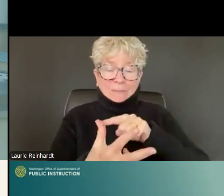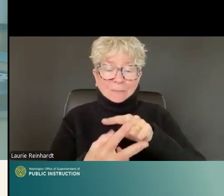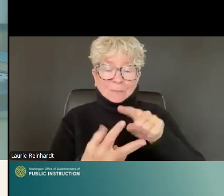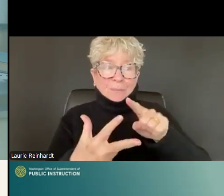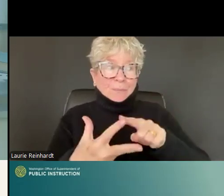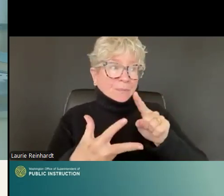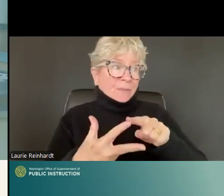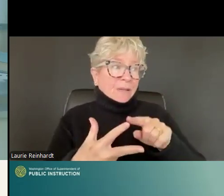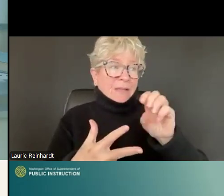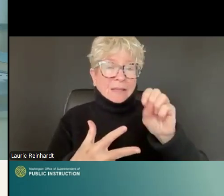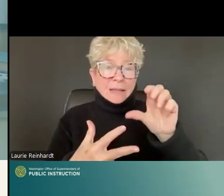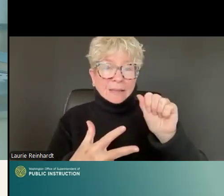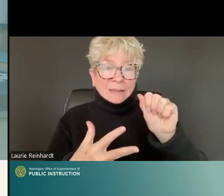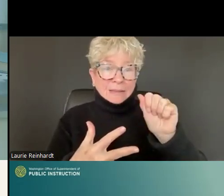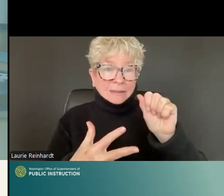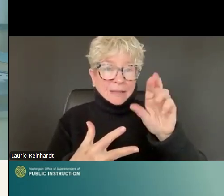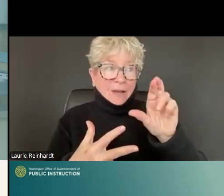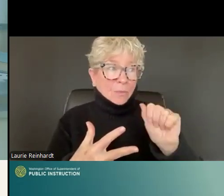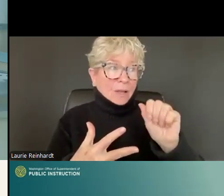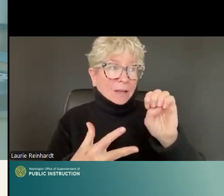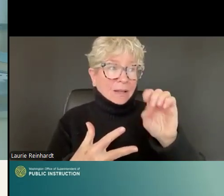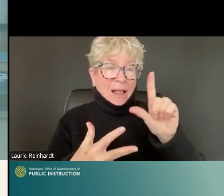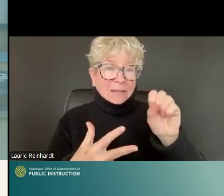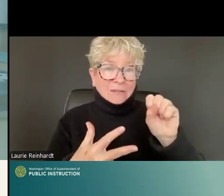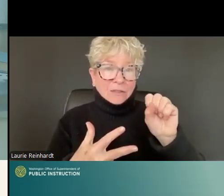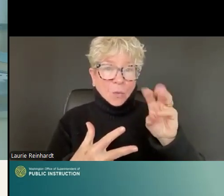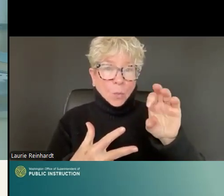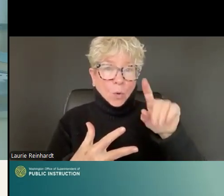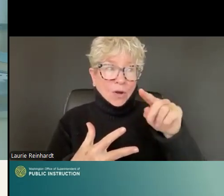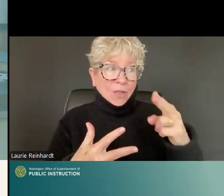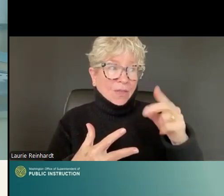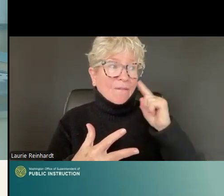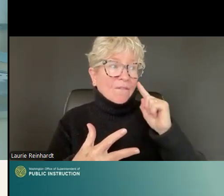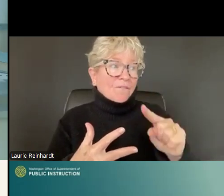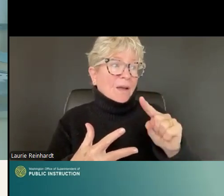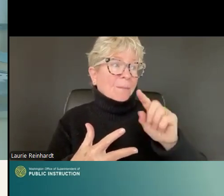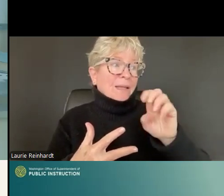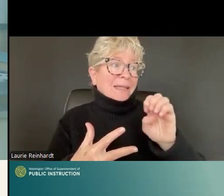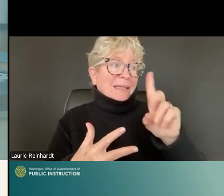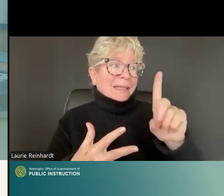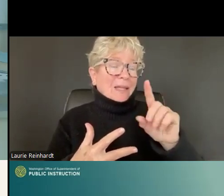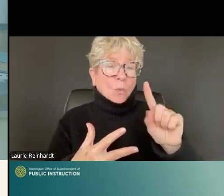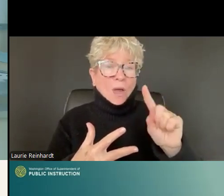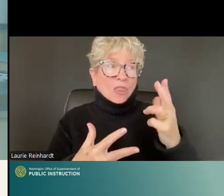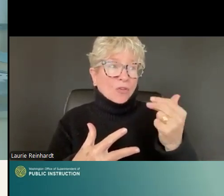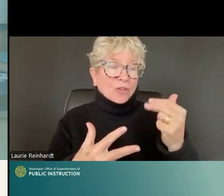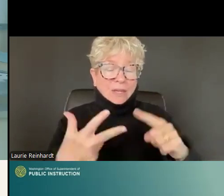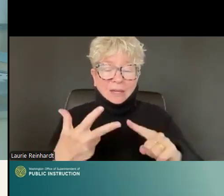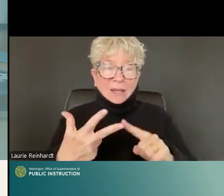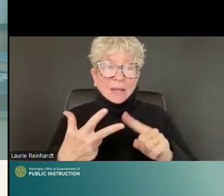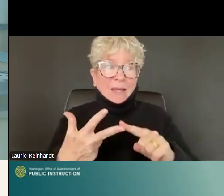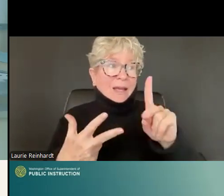Ellsworth from ESD 113 and Caitlin Purry from Tumwater Middle School.